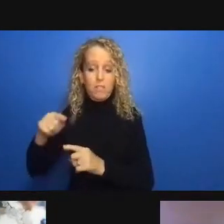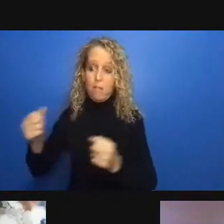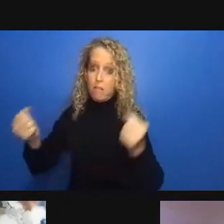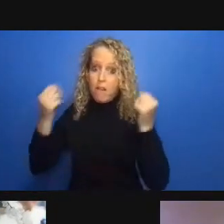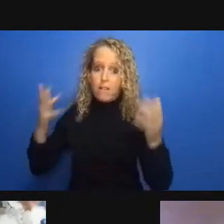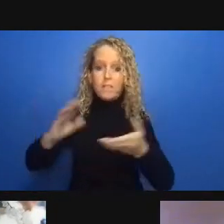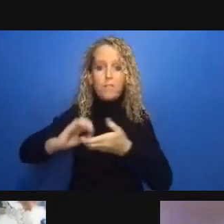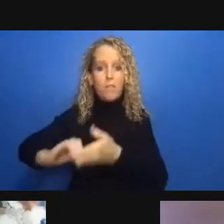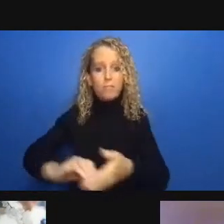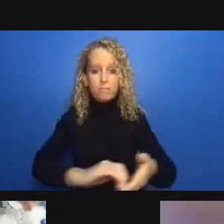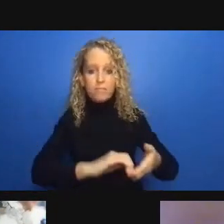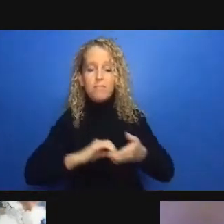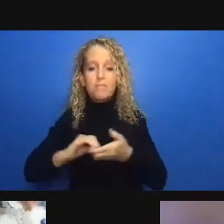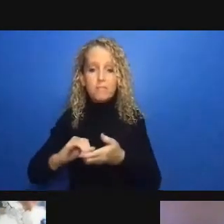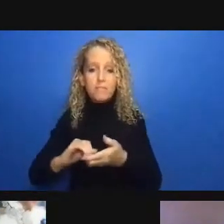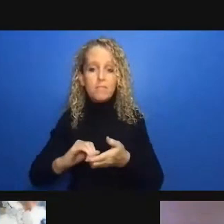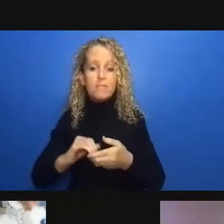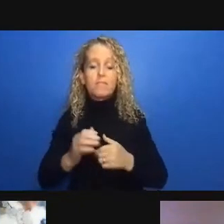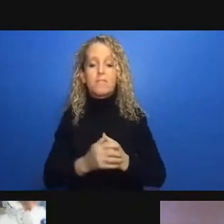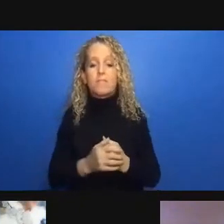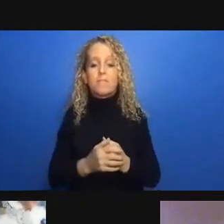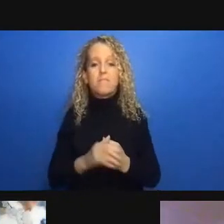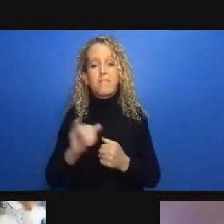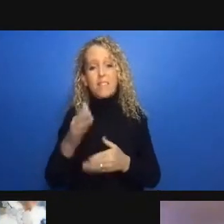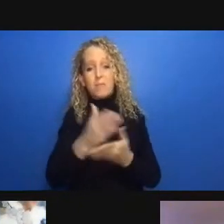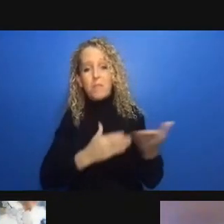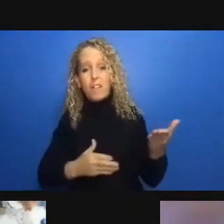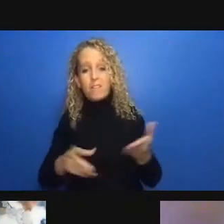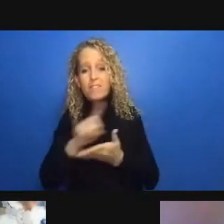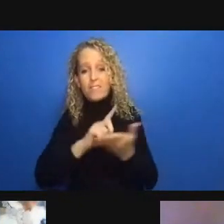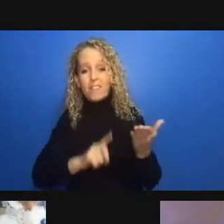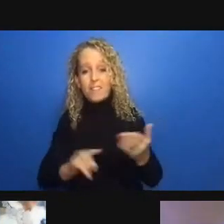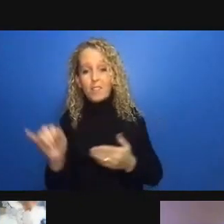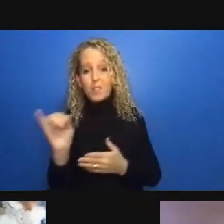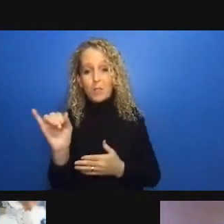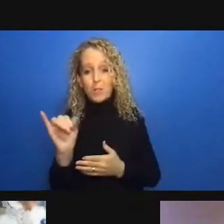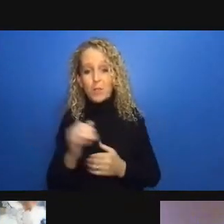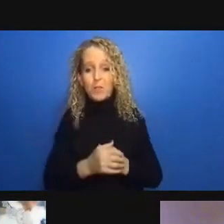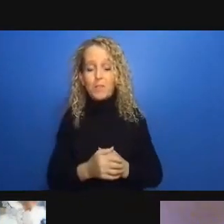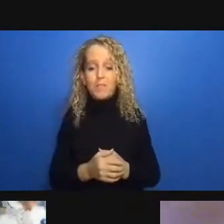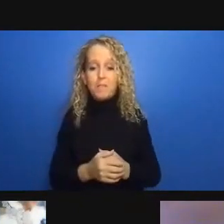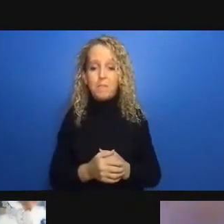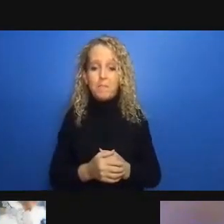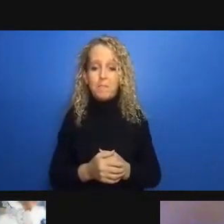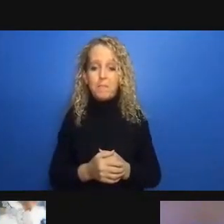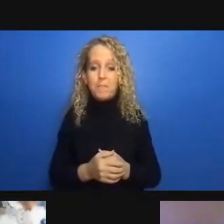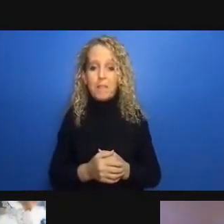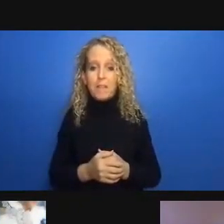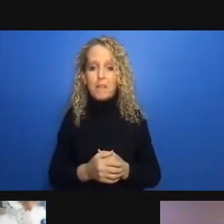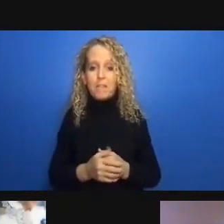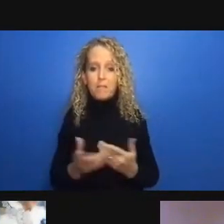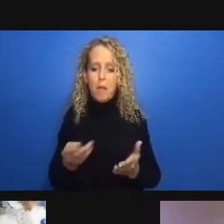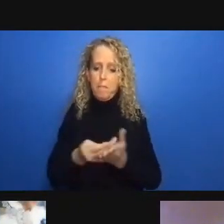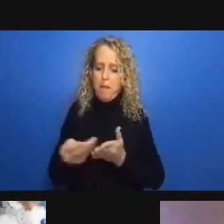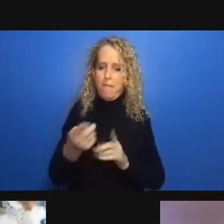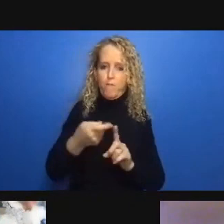there. Certainly that's part of the design, is we don't buy lesser products from a distance to save something.